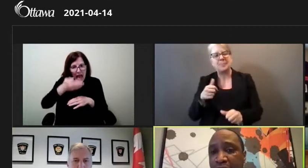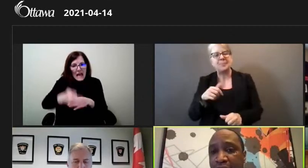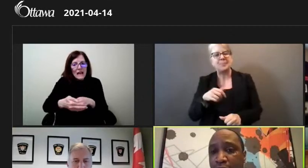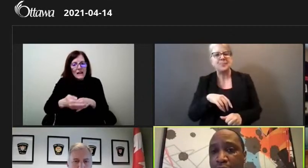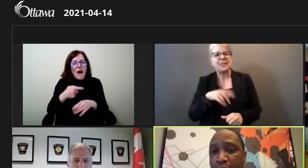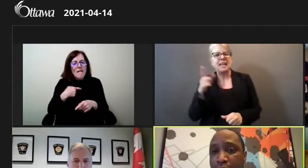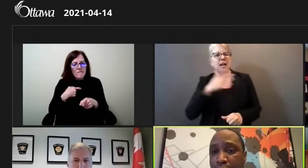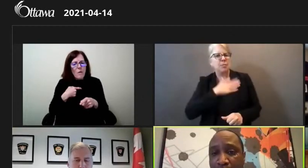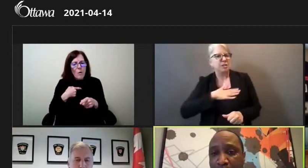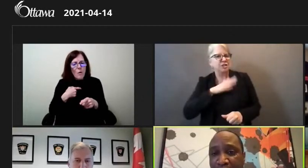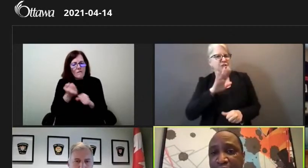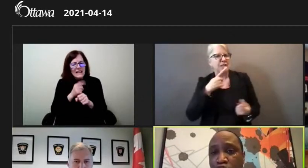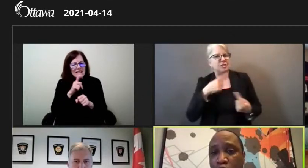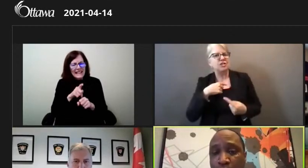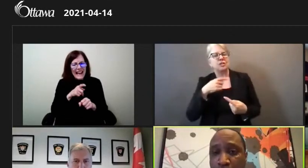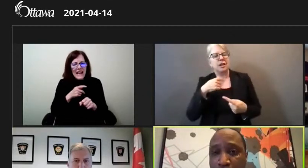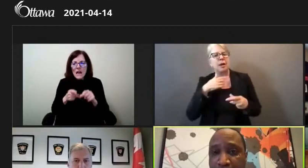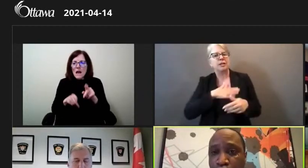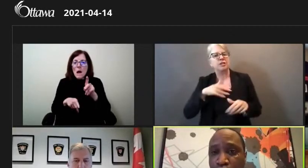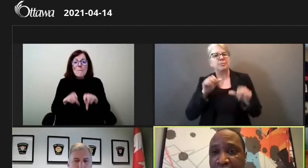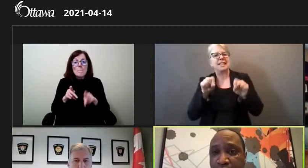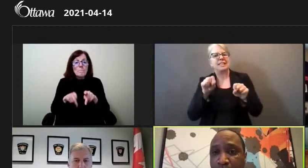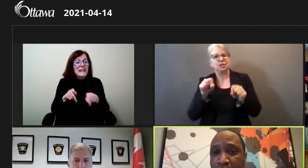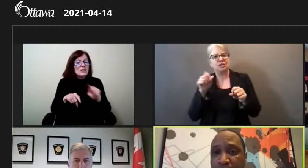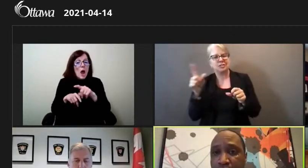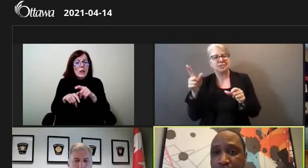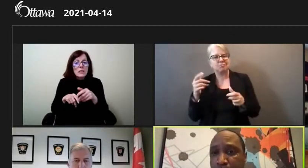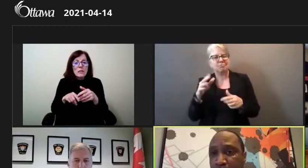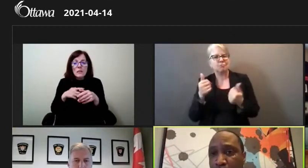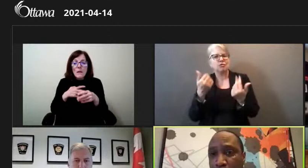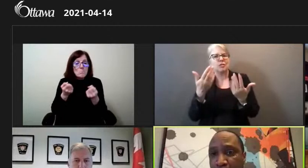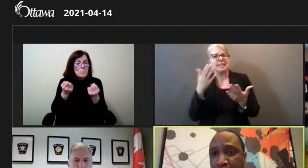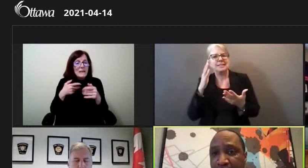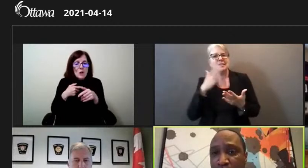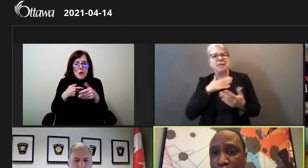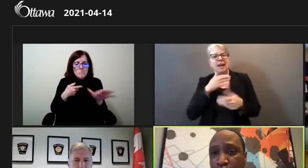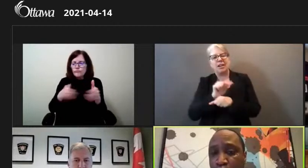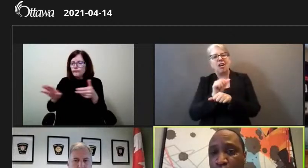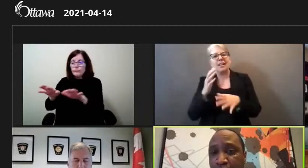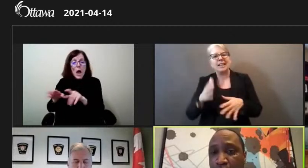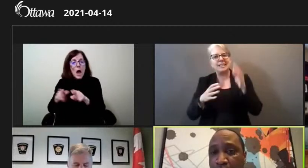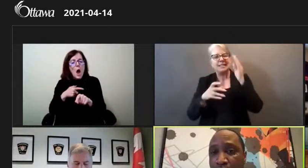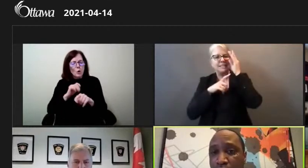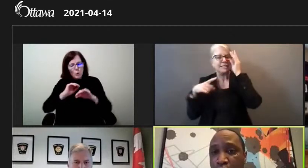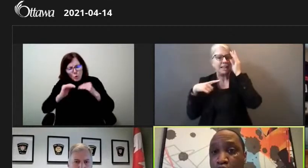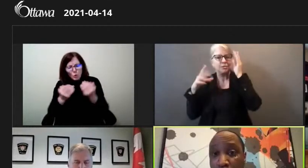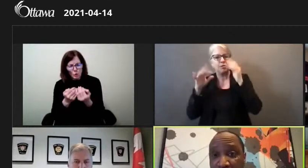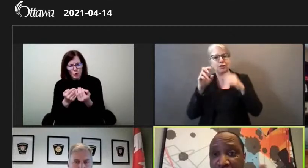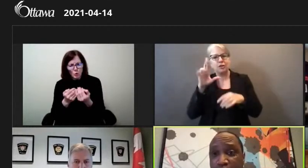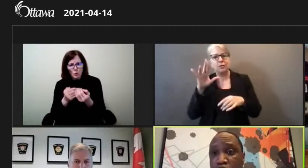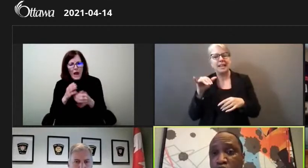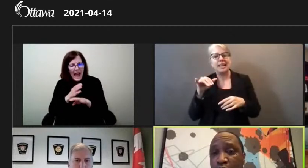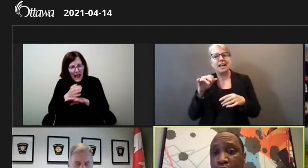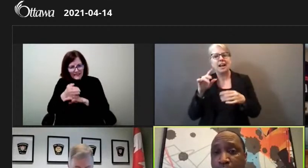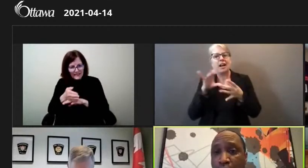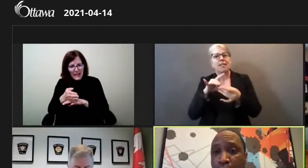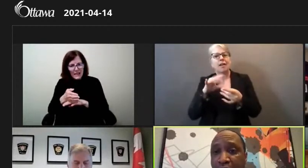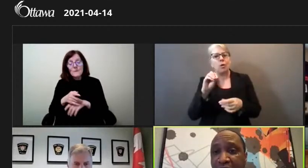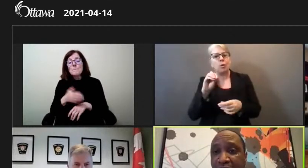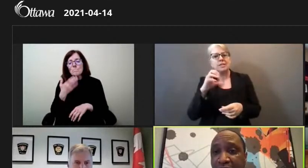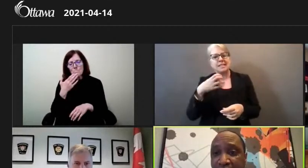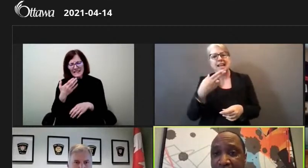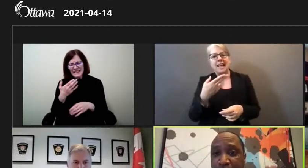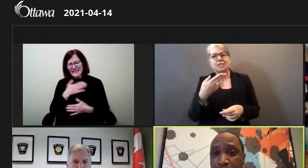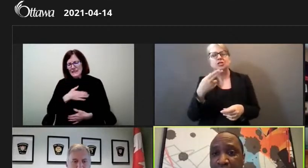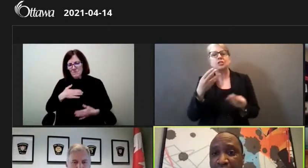appreciate the potential that was raised by my colleague, Councillor Fleury, around OCH properties